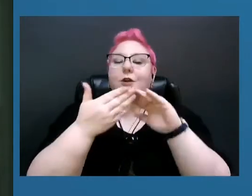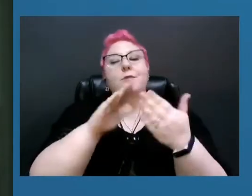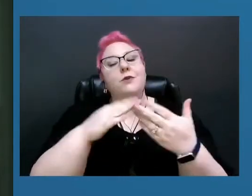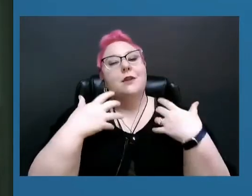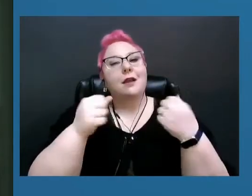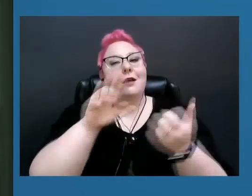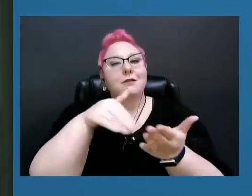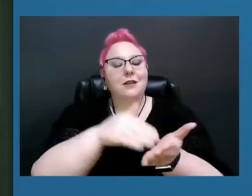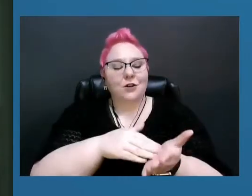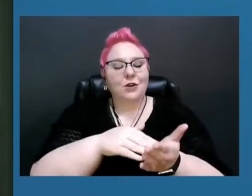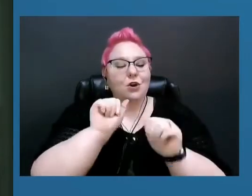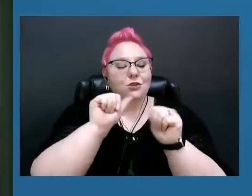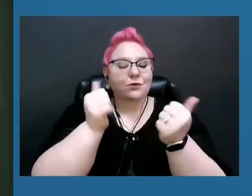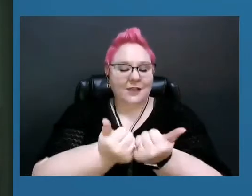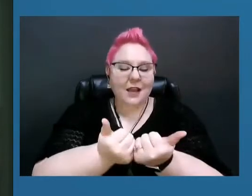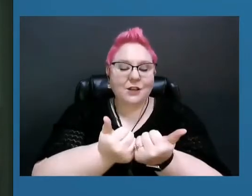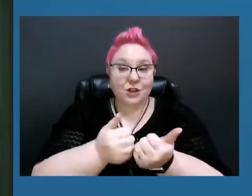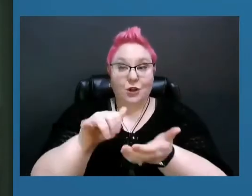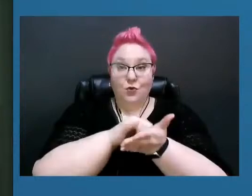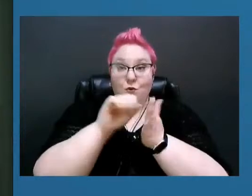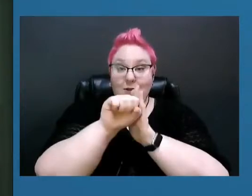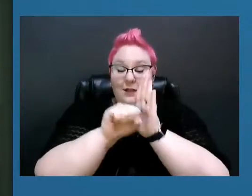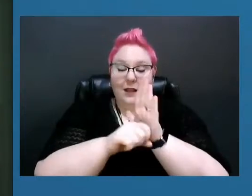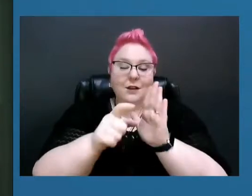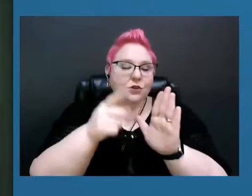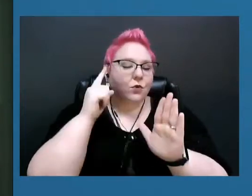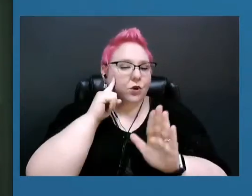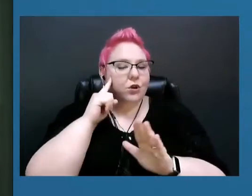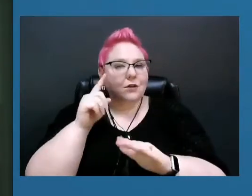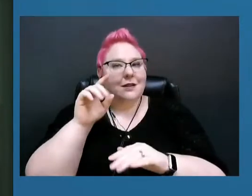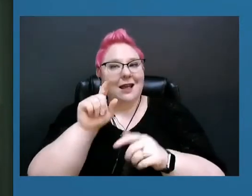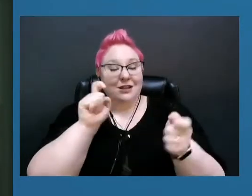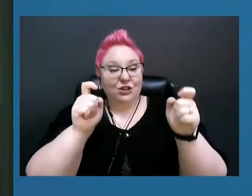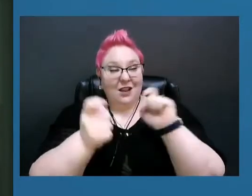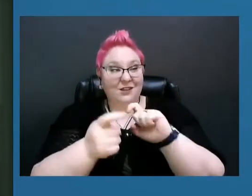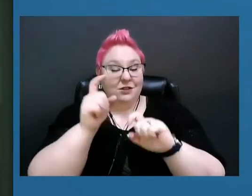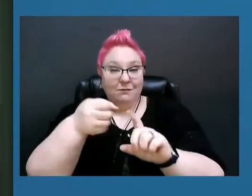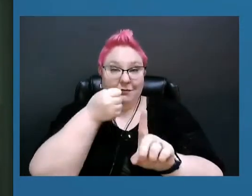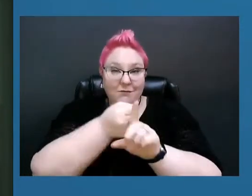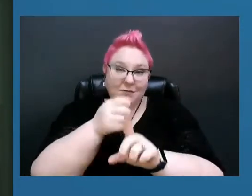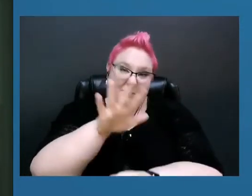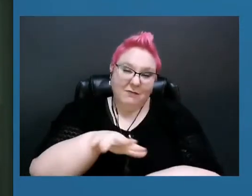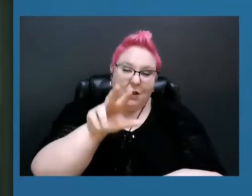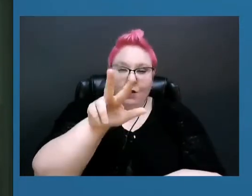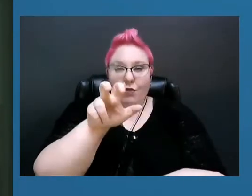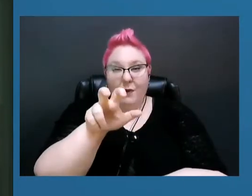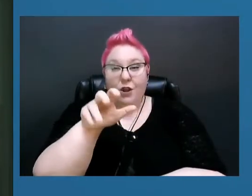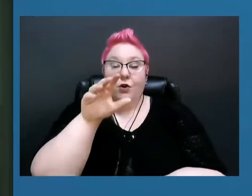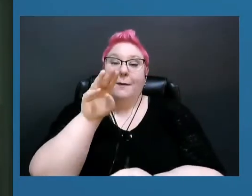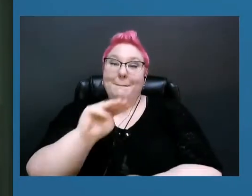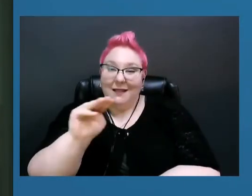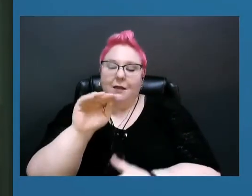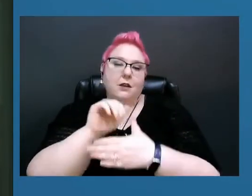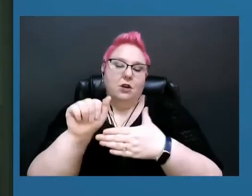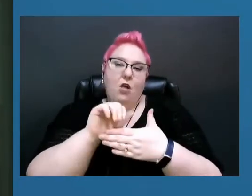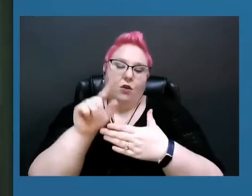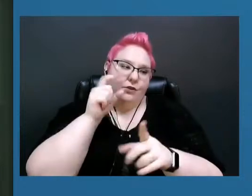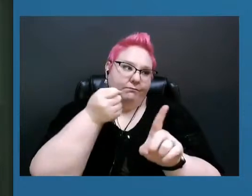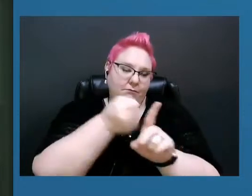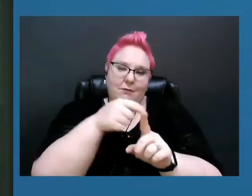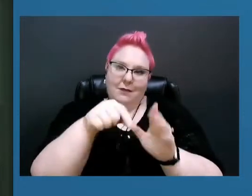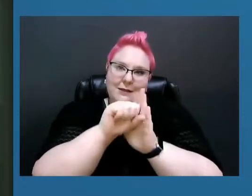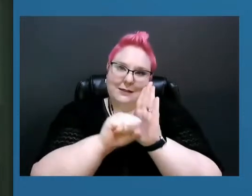State, changes are projected, as you heard earlier, to hit the state on the order of roughly $300 million,